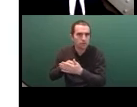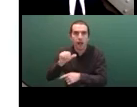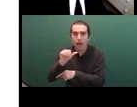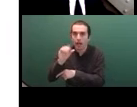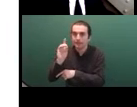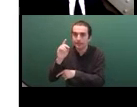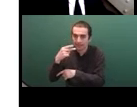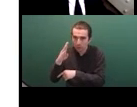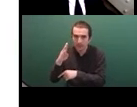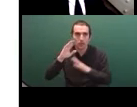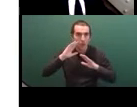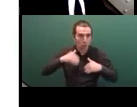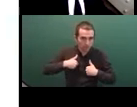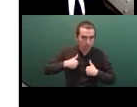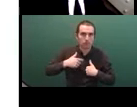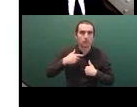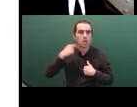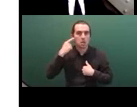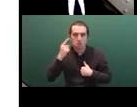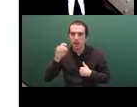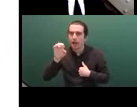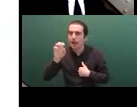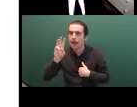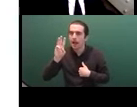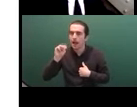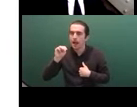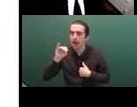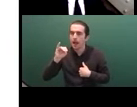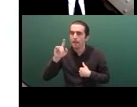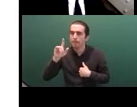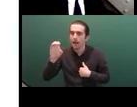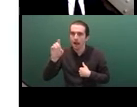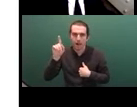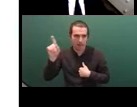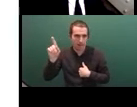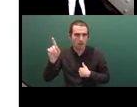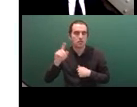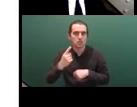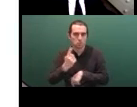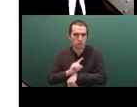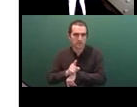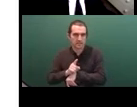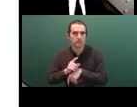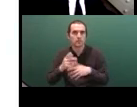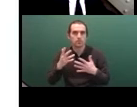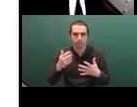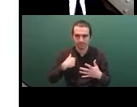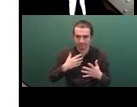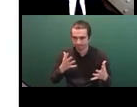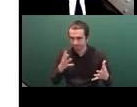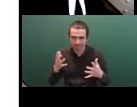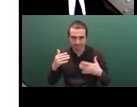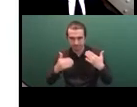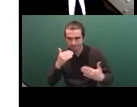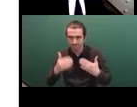those can take a long time, but to have a general understanding of it that they can apply in the classroom, it would make a huge